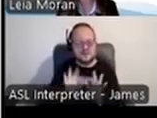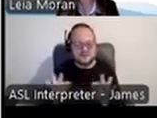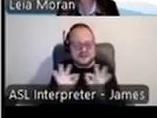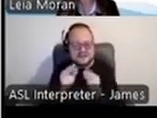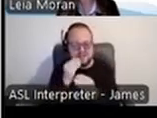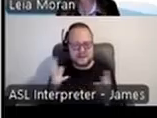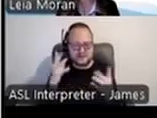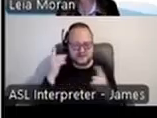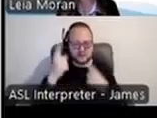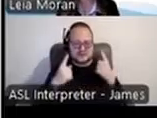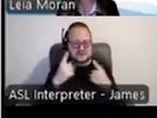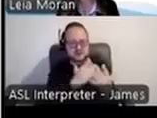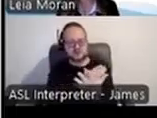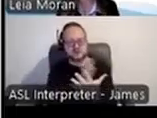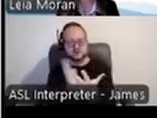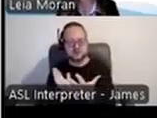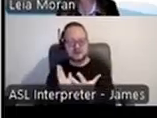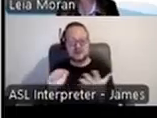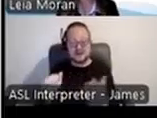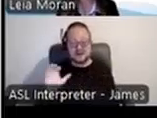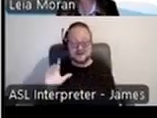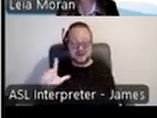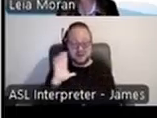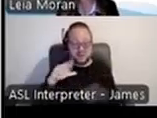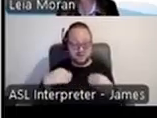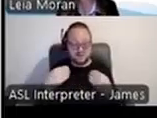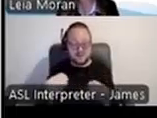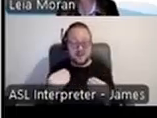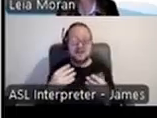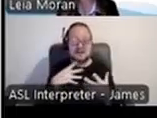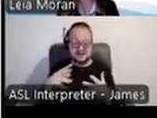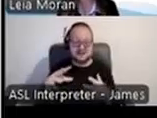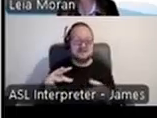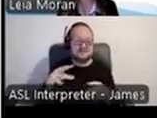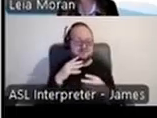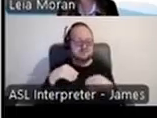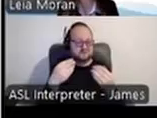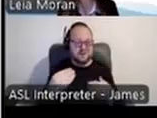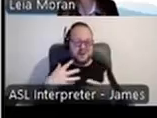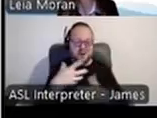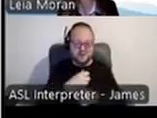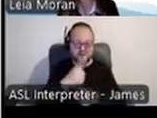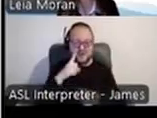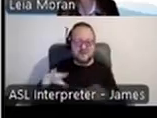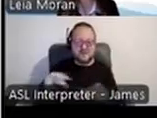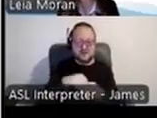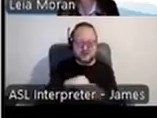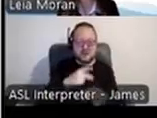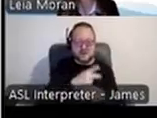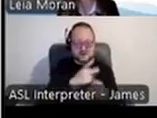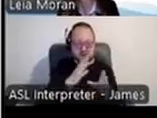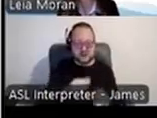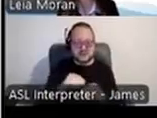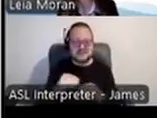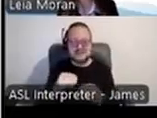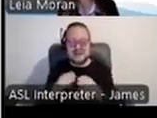event. And then ACL will provide an overview of the integration of healthcare and social services. Next, we'll hear